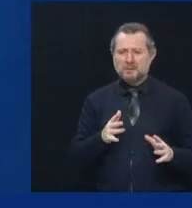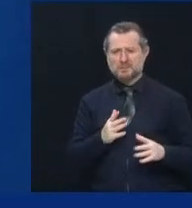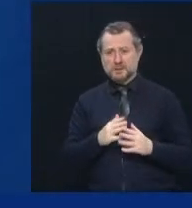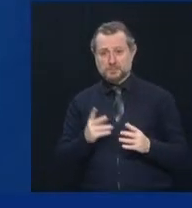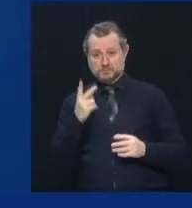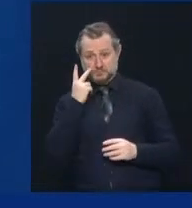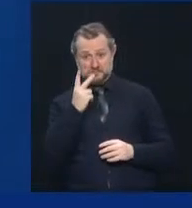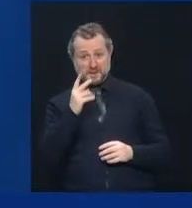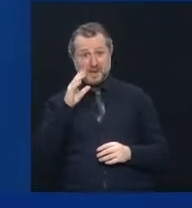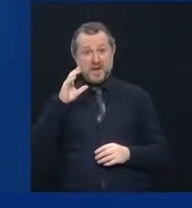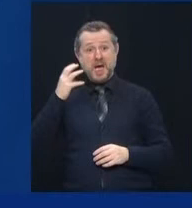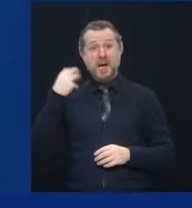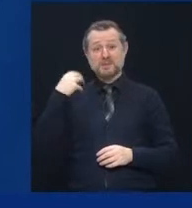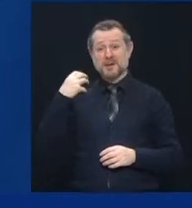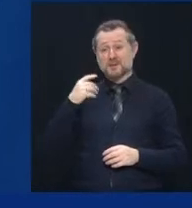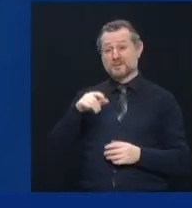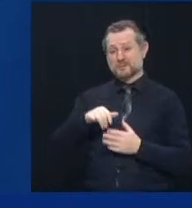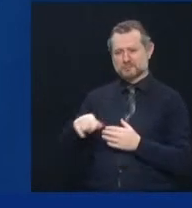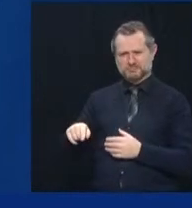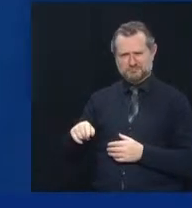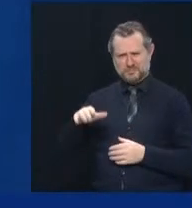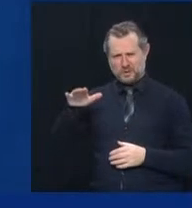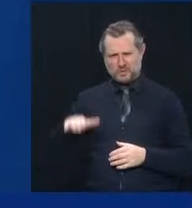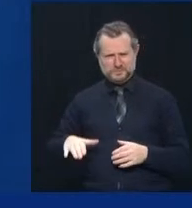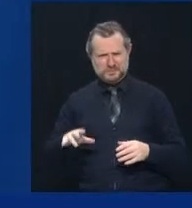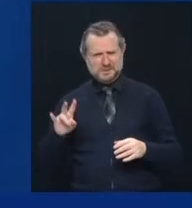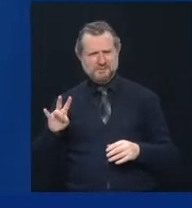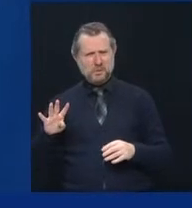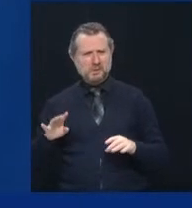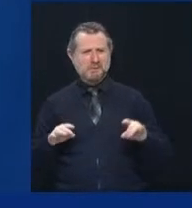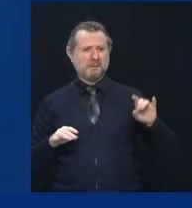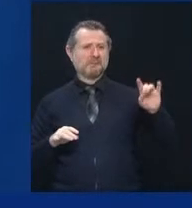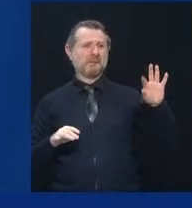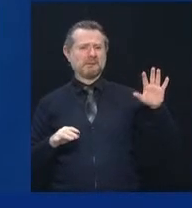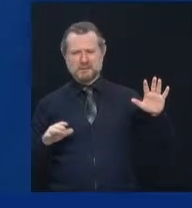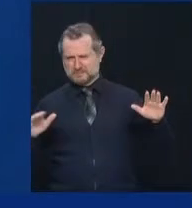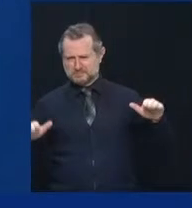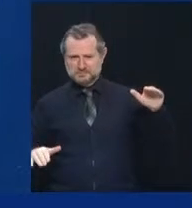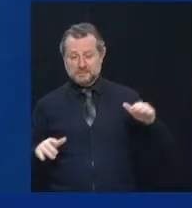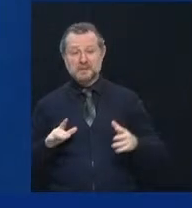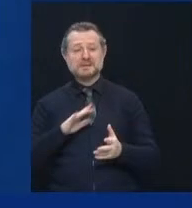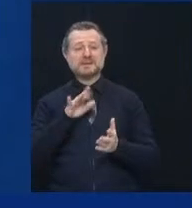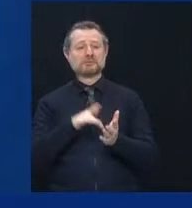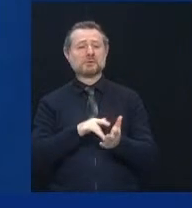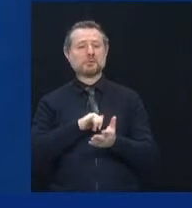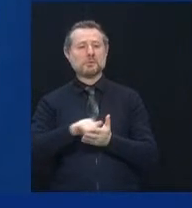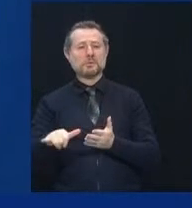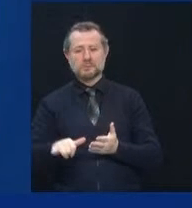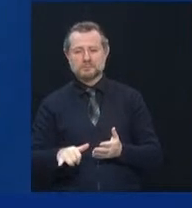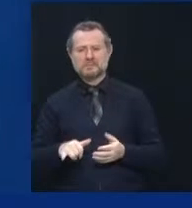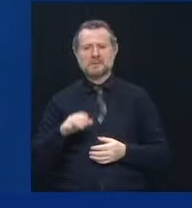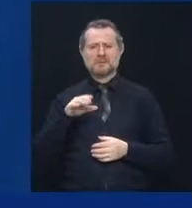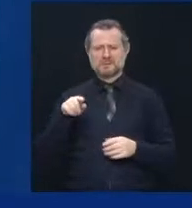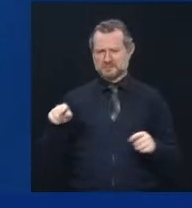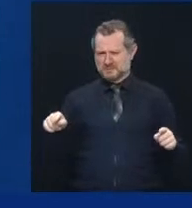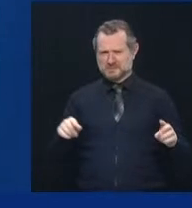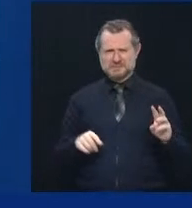high is 85, the low is 74. Central New York, 99 to